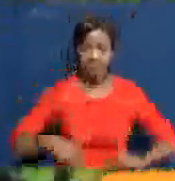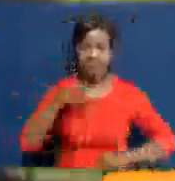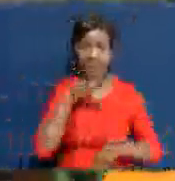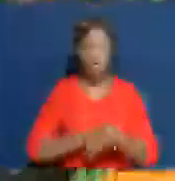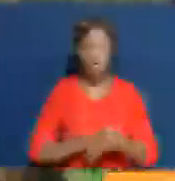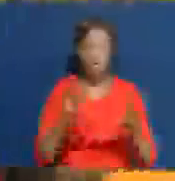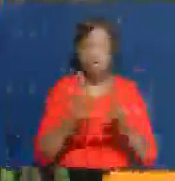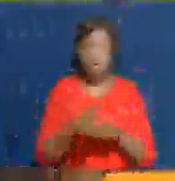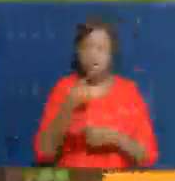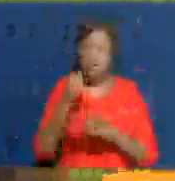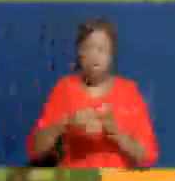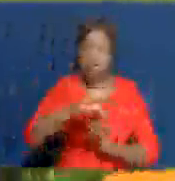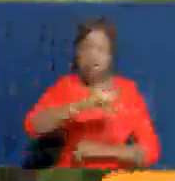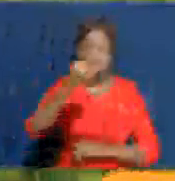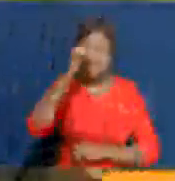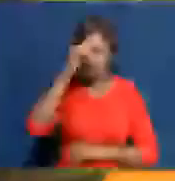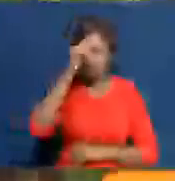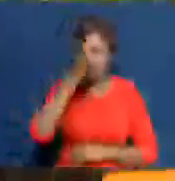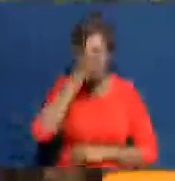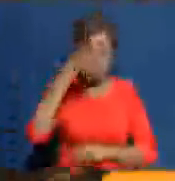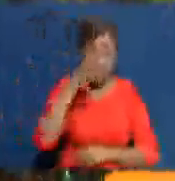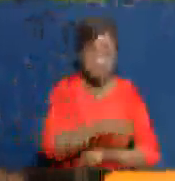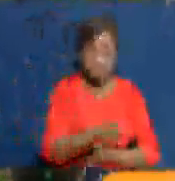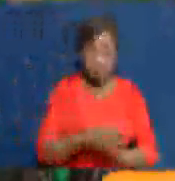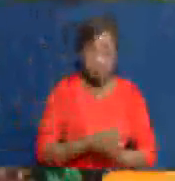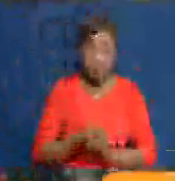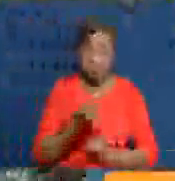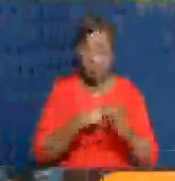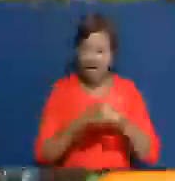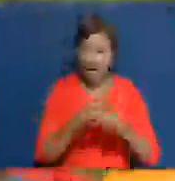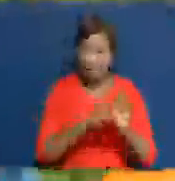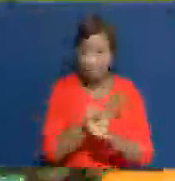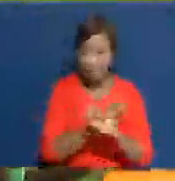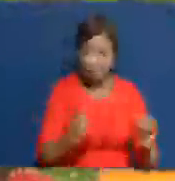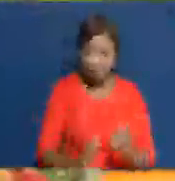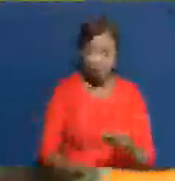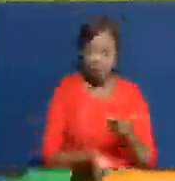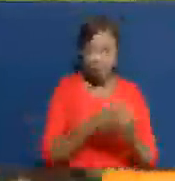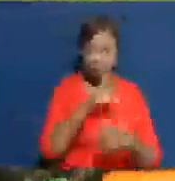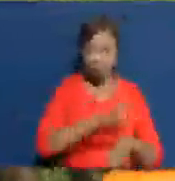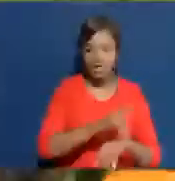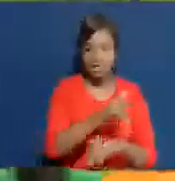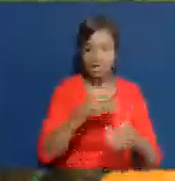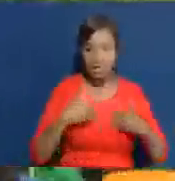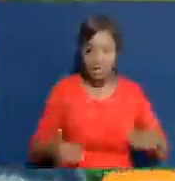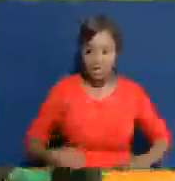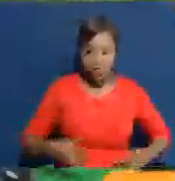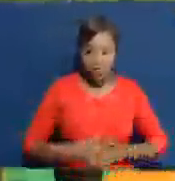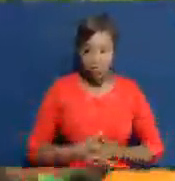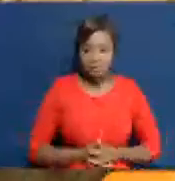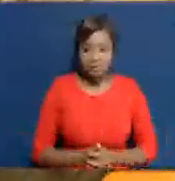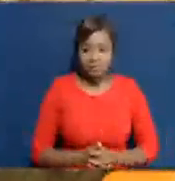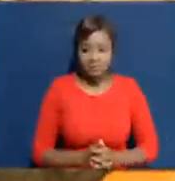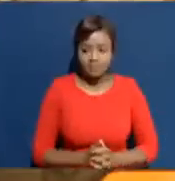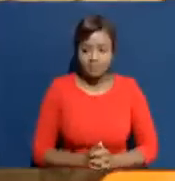the county government of lethargy in taking action to retrieve the body of the suspect, identified as Ben